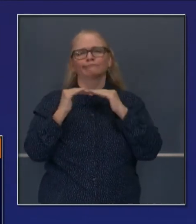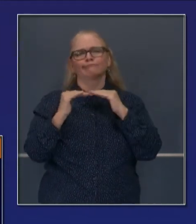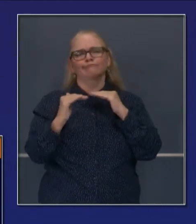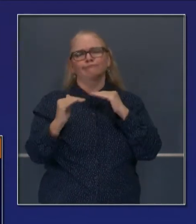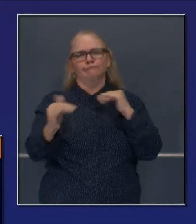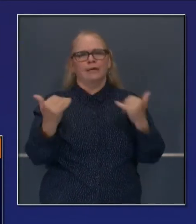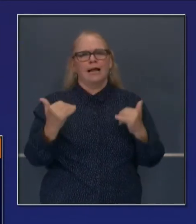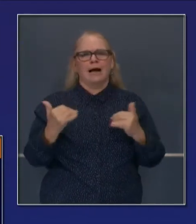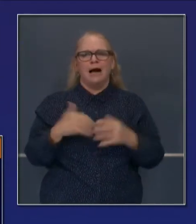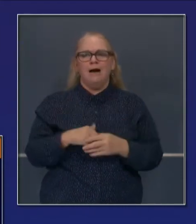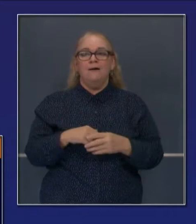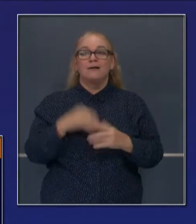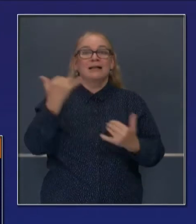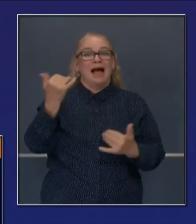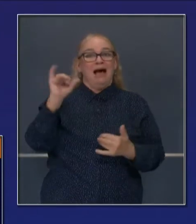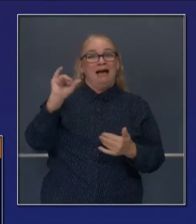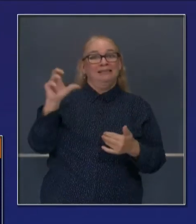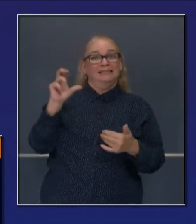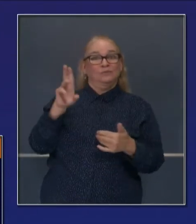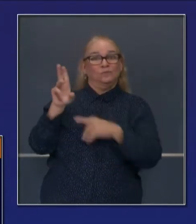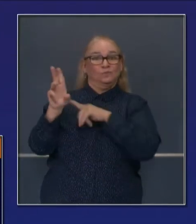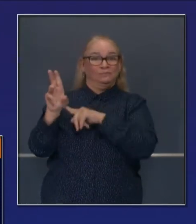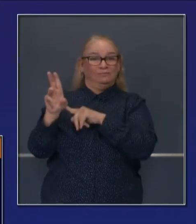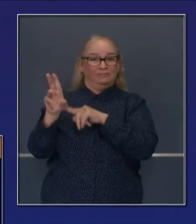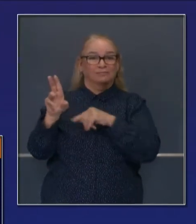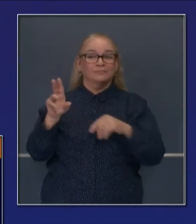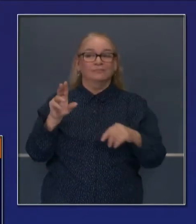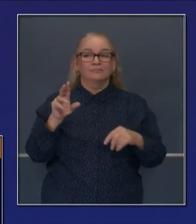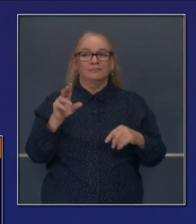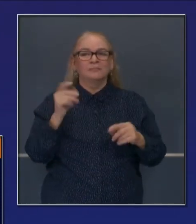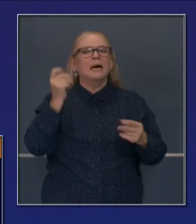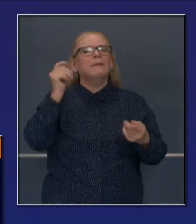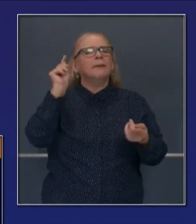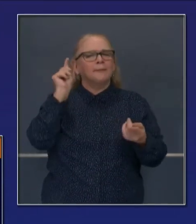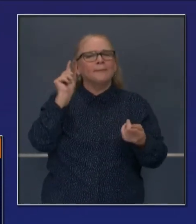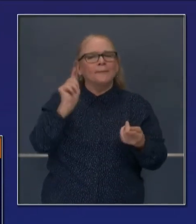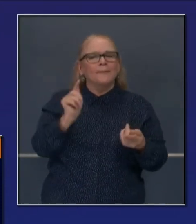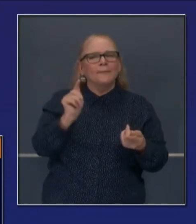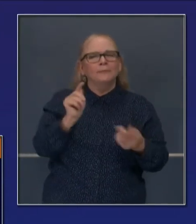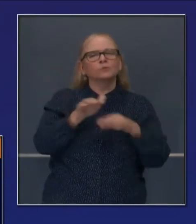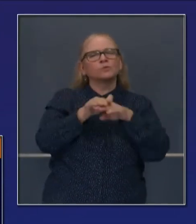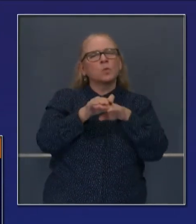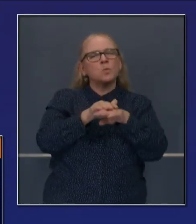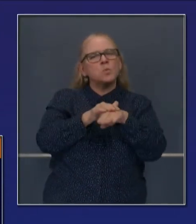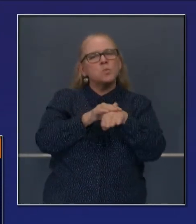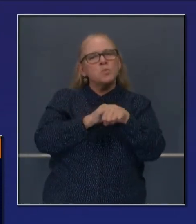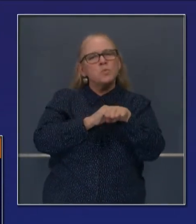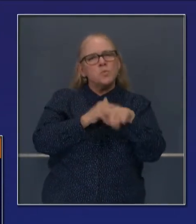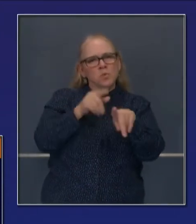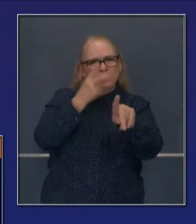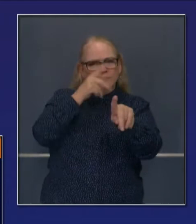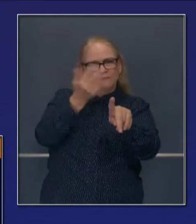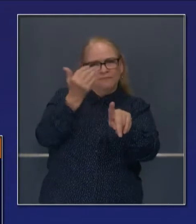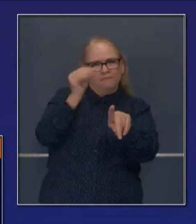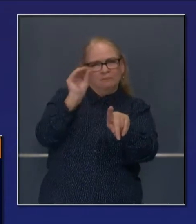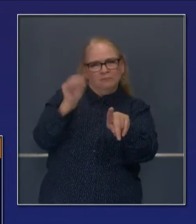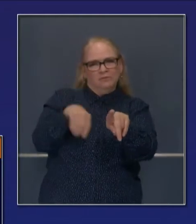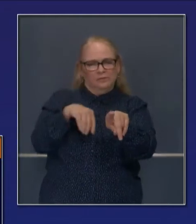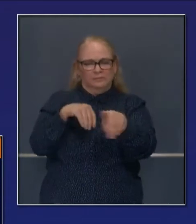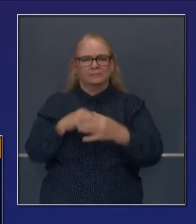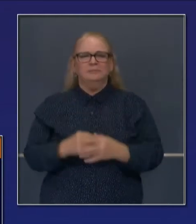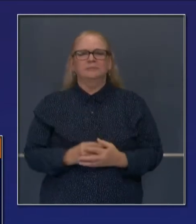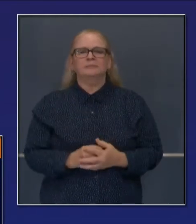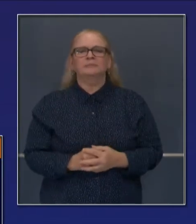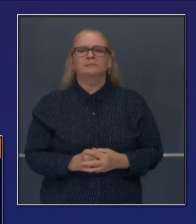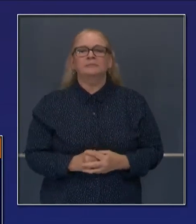to ICU admissions here in the state, represented by a 15% decrease in admission decline over the last 2